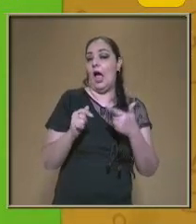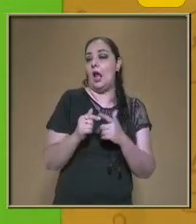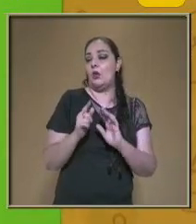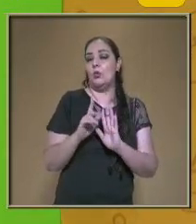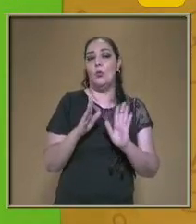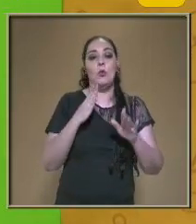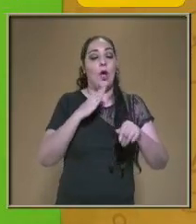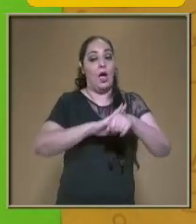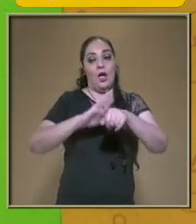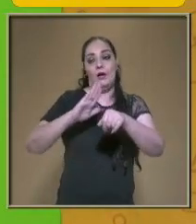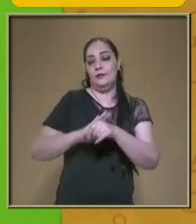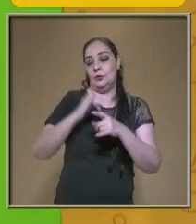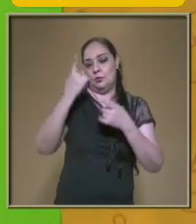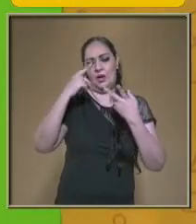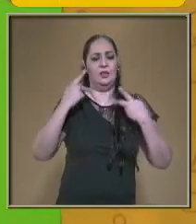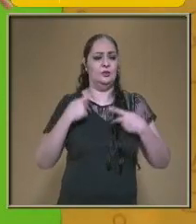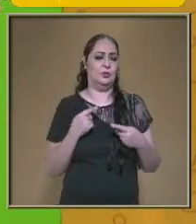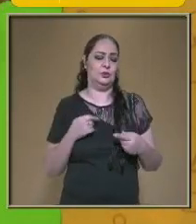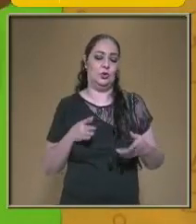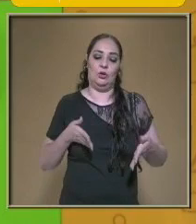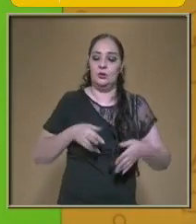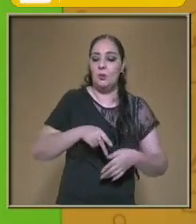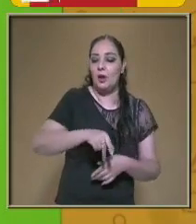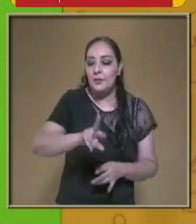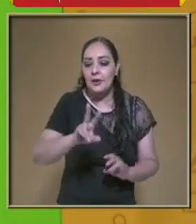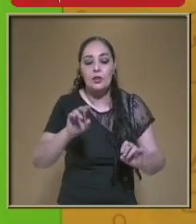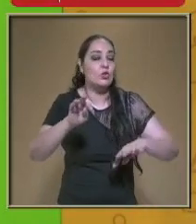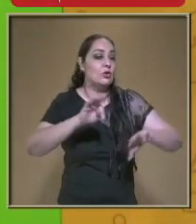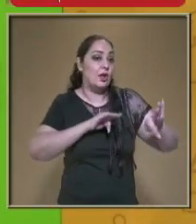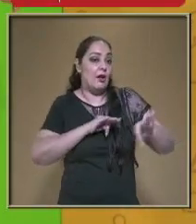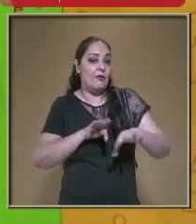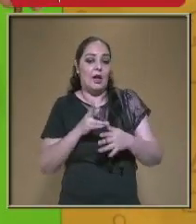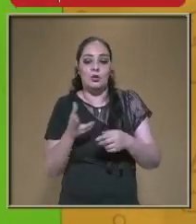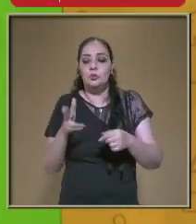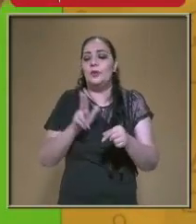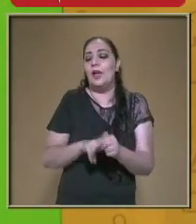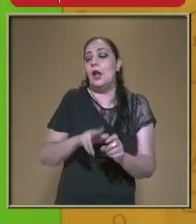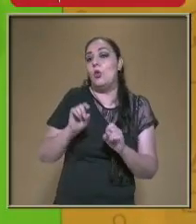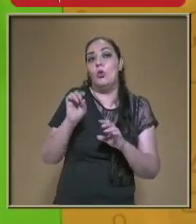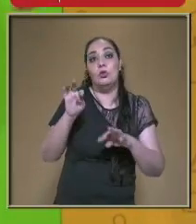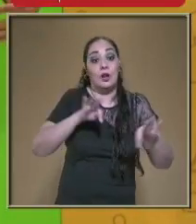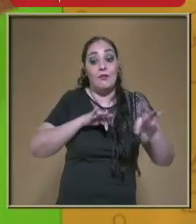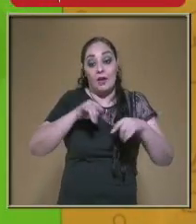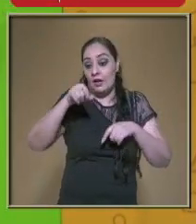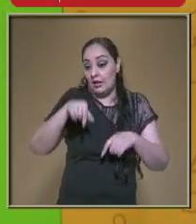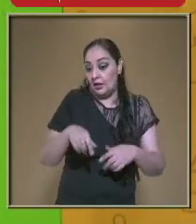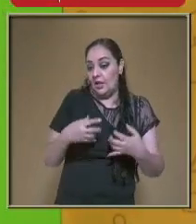city, people that is working in a hospital, people that is working here in